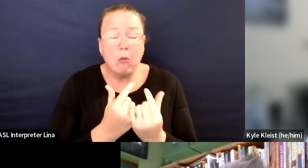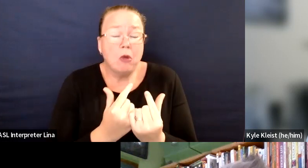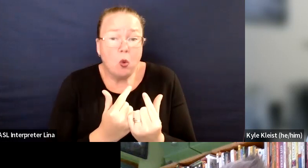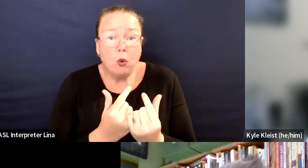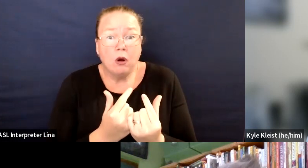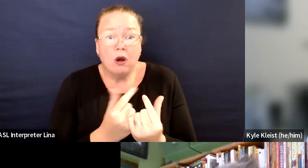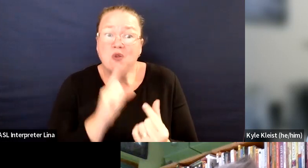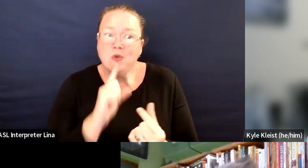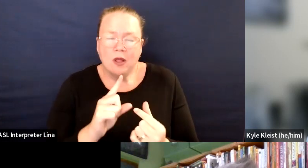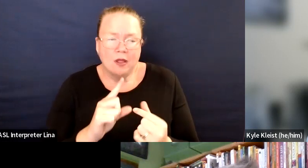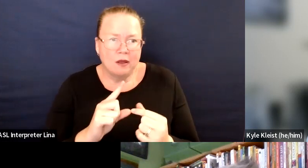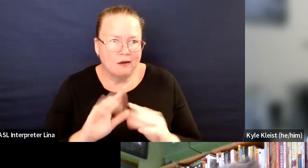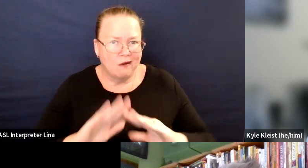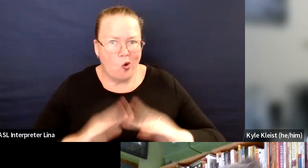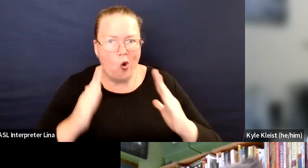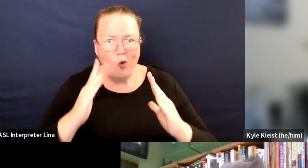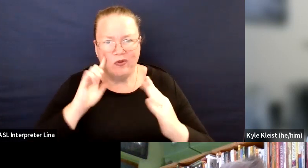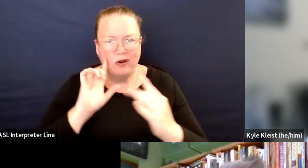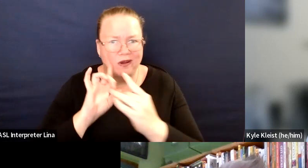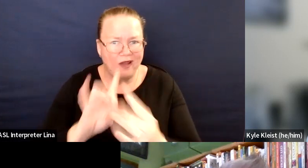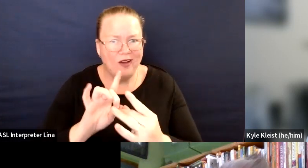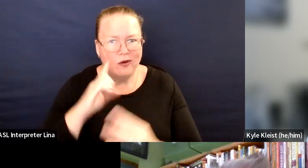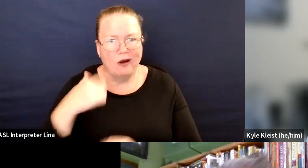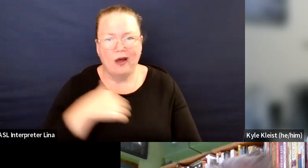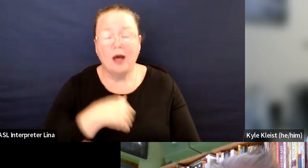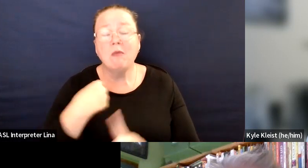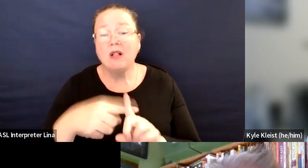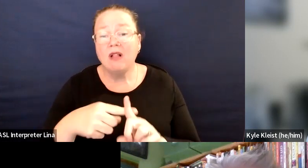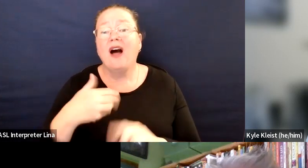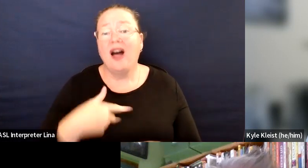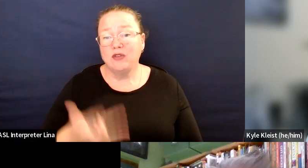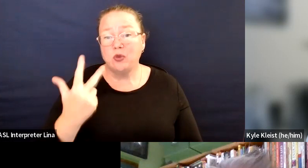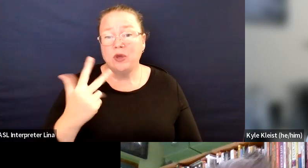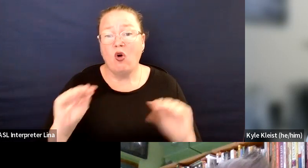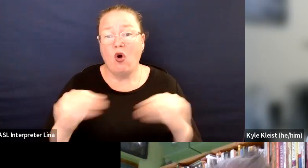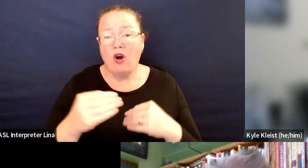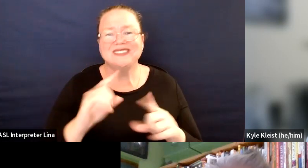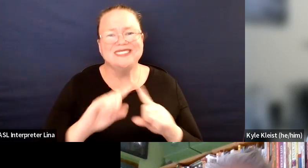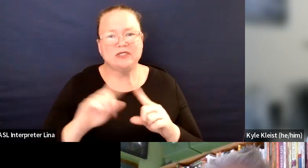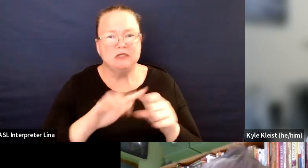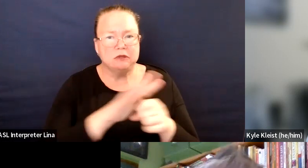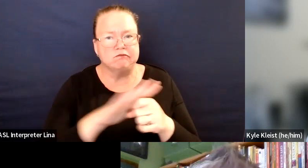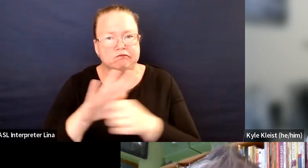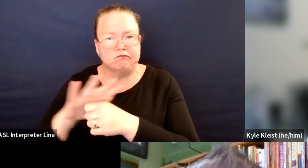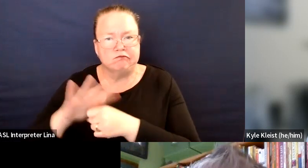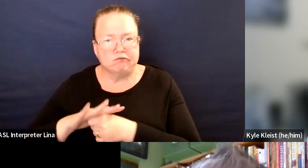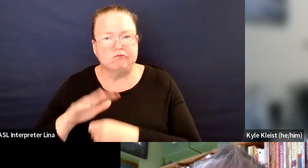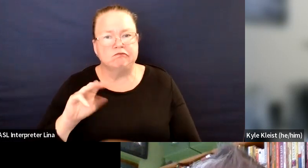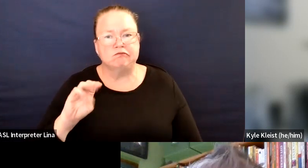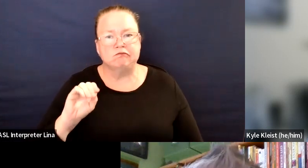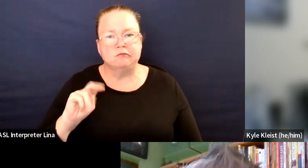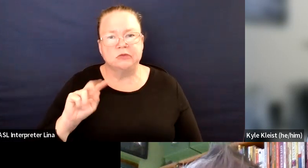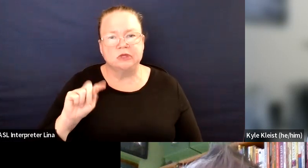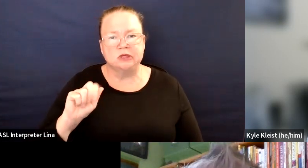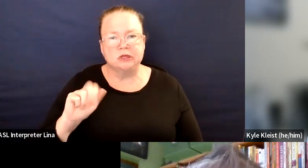it really opened a new door to connections. And it also, we have 3 offices in different towns in Montana, and it allowed